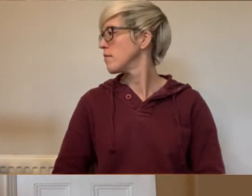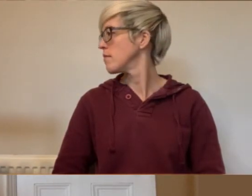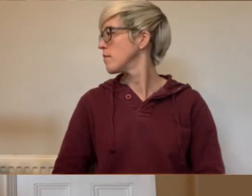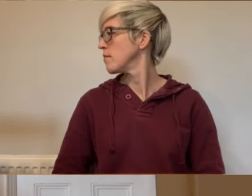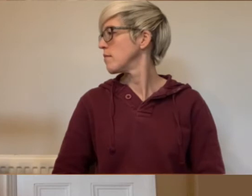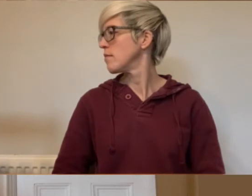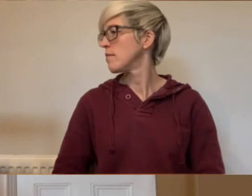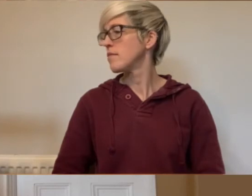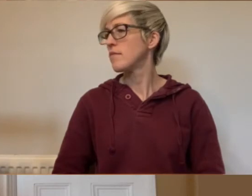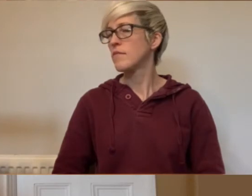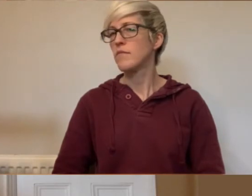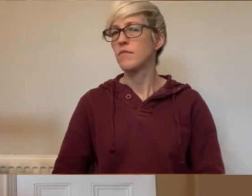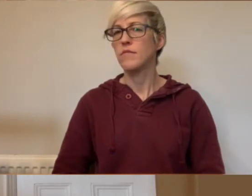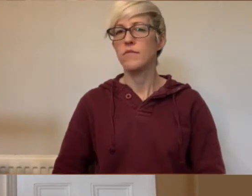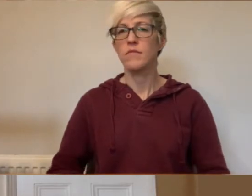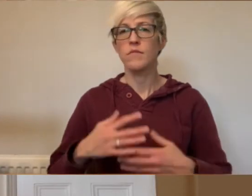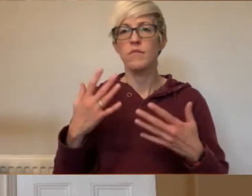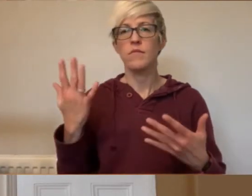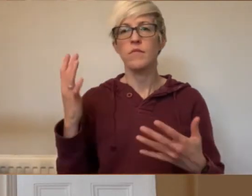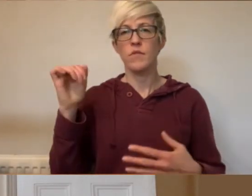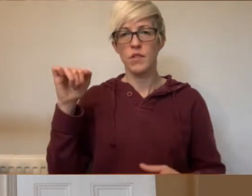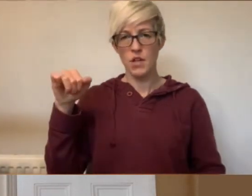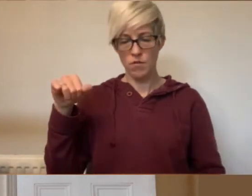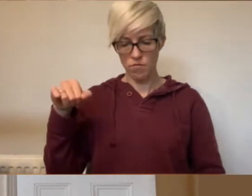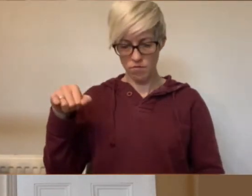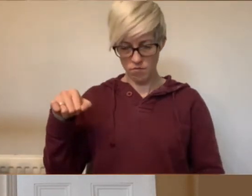Back to the middle, and we're going to look down and up.